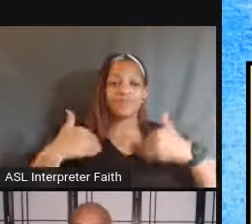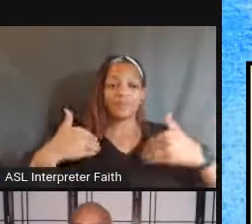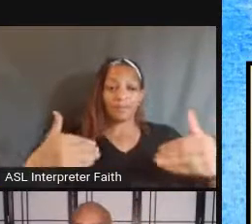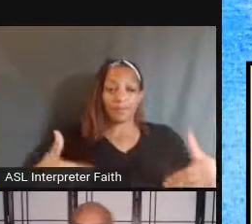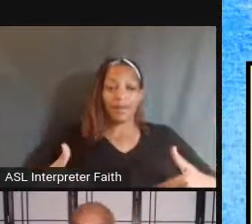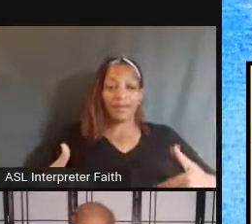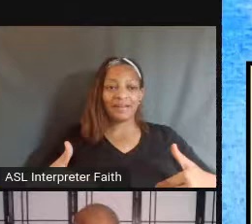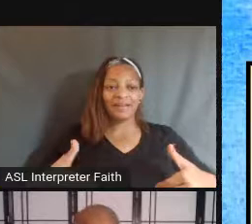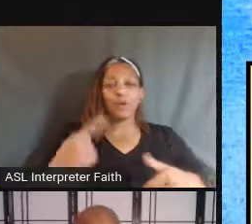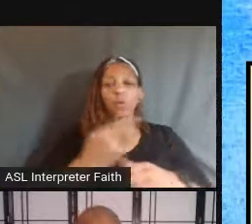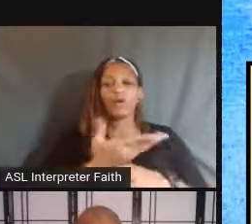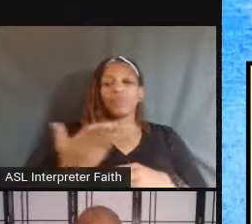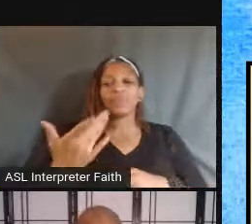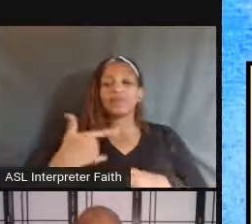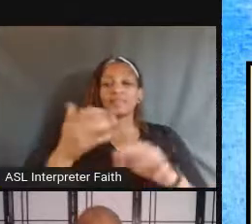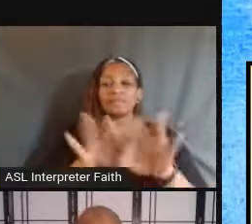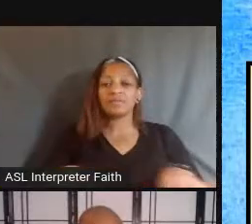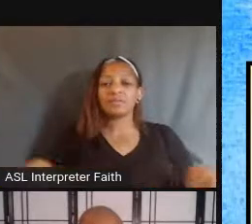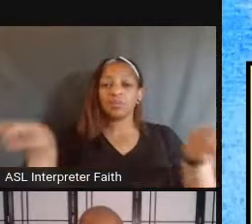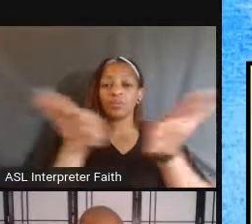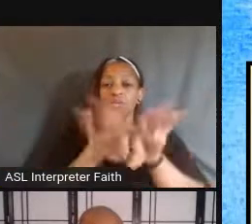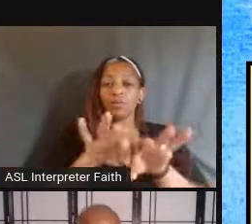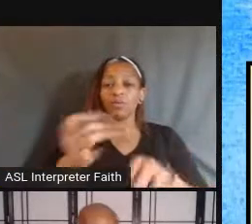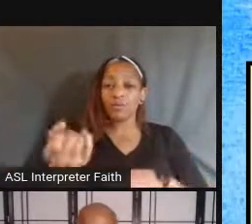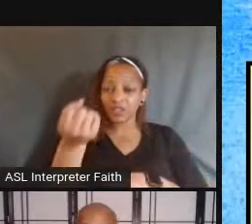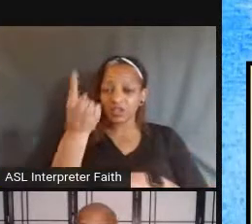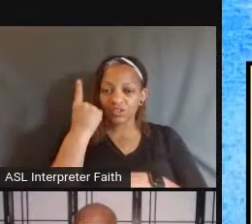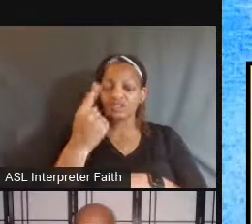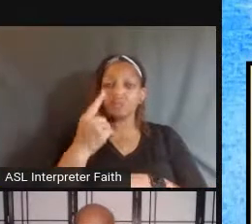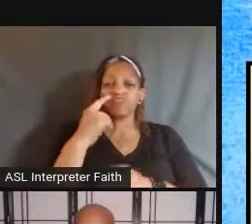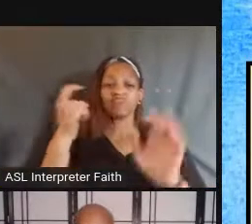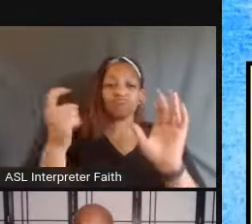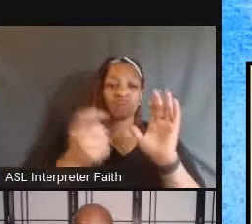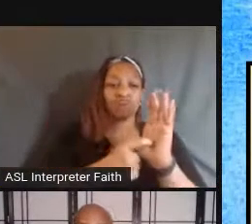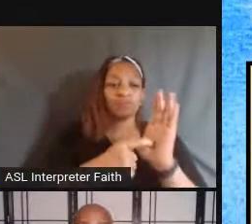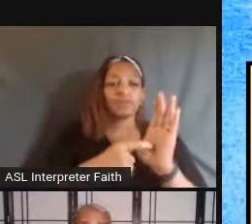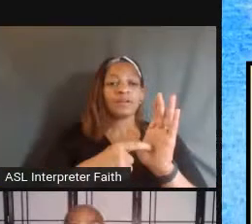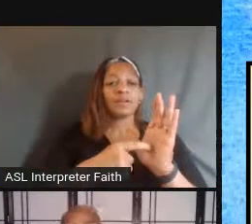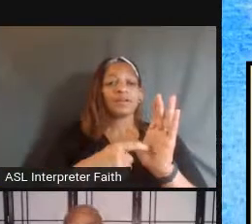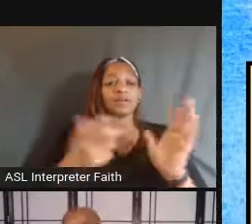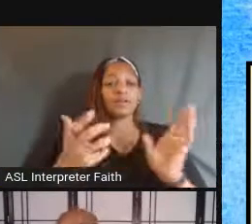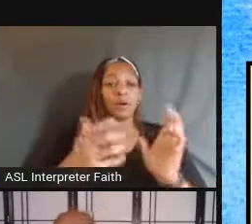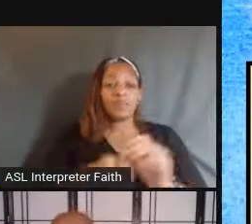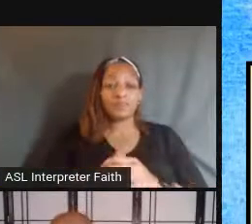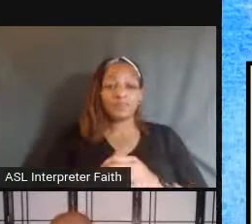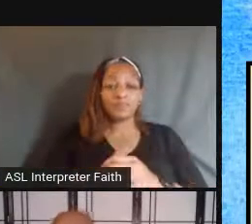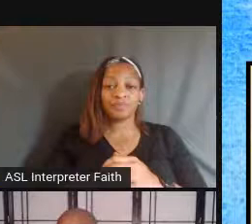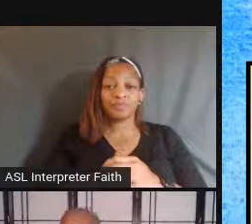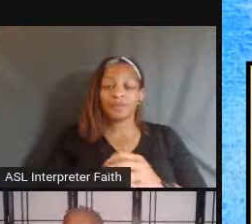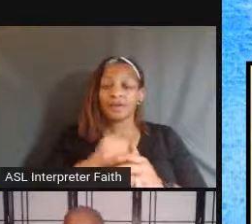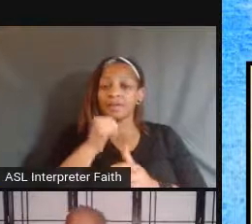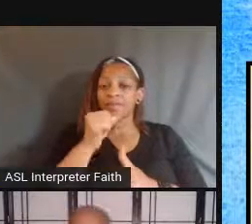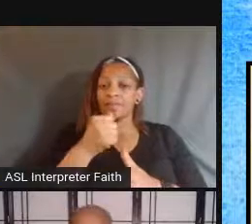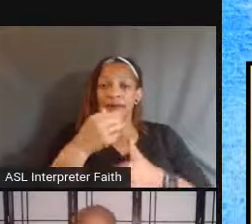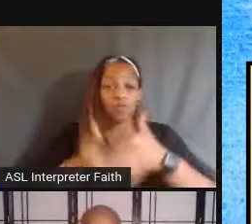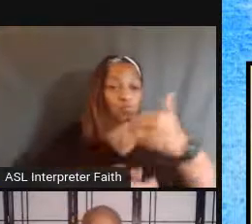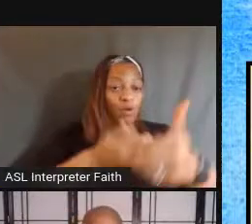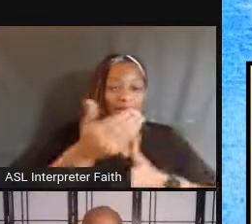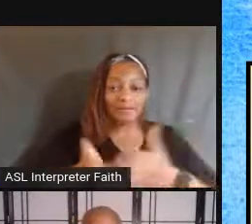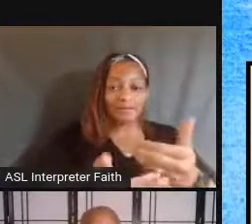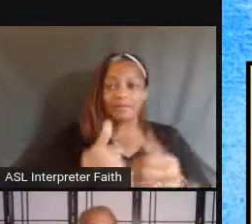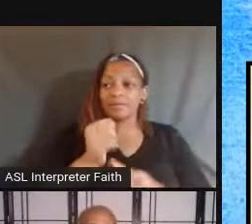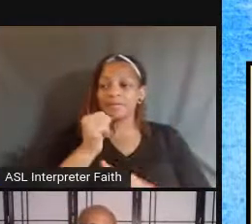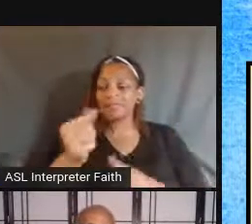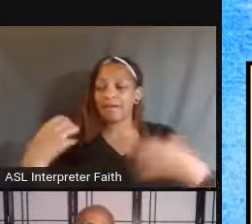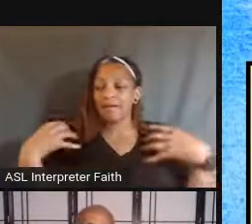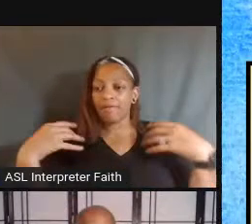is very important for us to understand and recognize regarding this is that unprocessed, unhealed